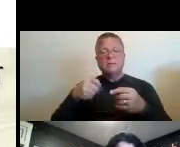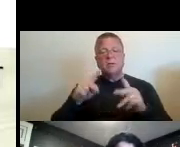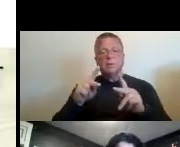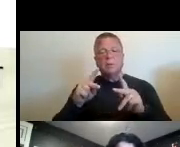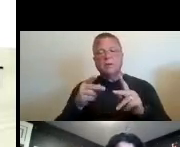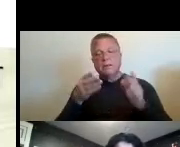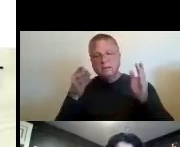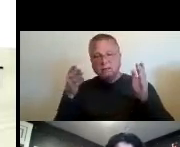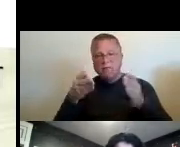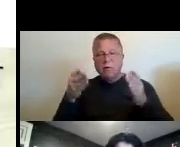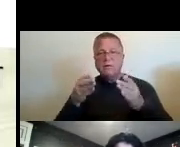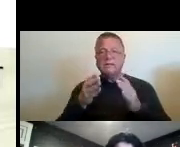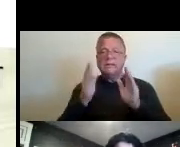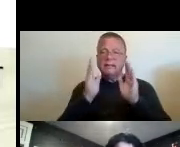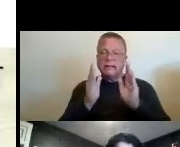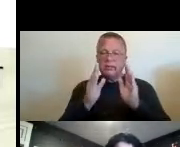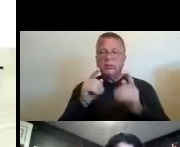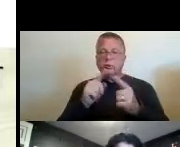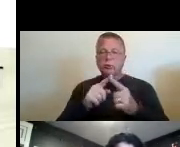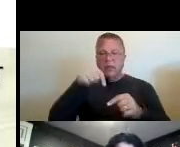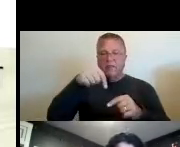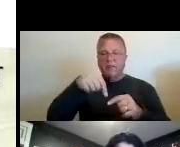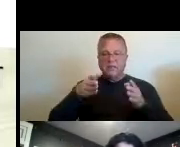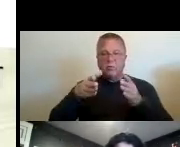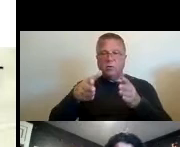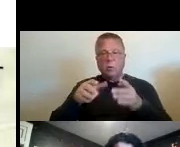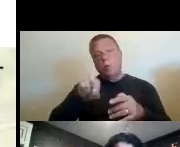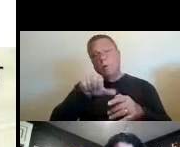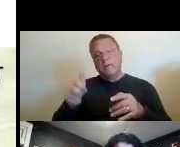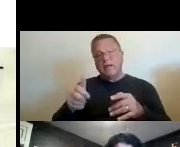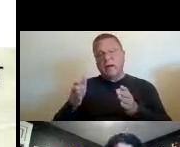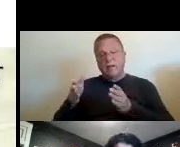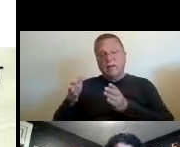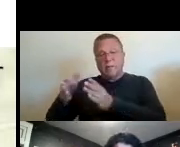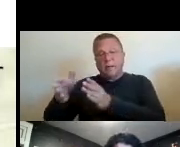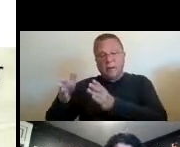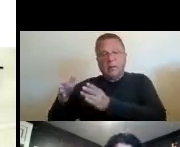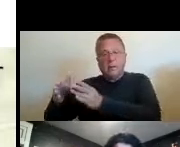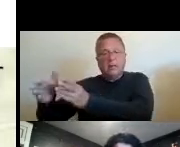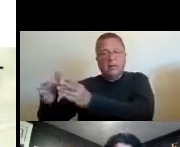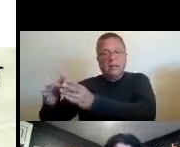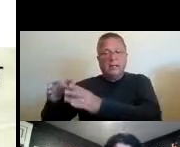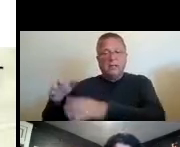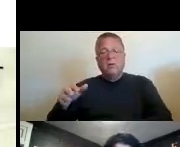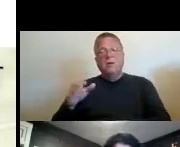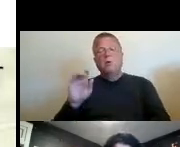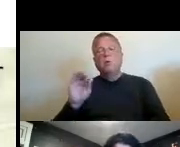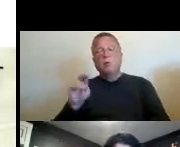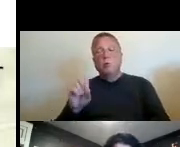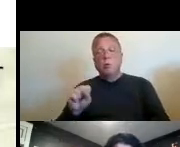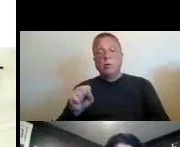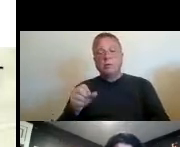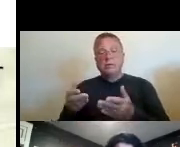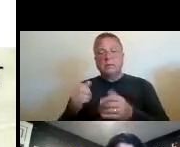focused attention that's coming to this corridor or the other parallel corridors in this network and really make it a great